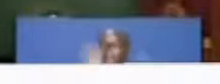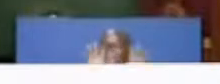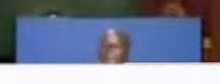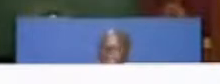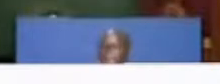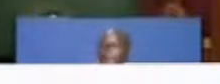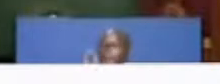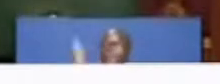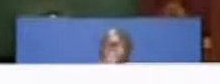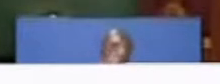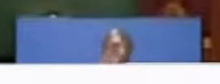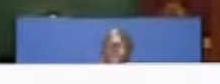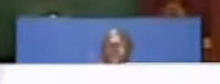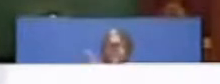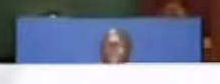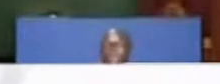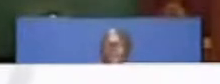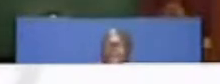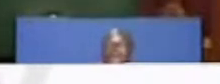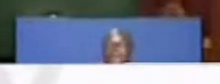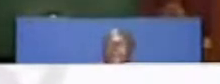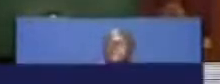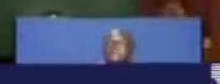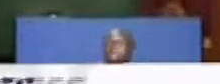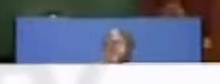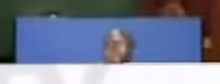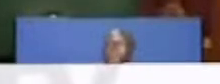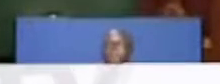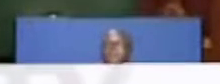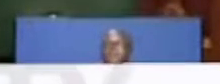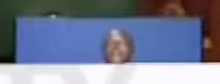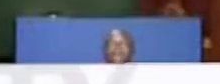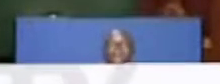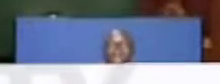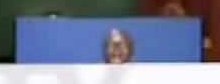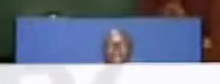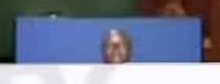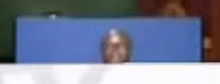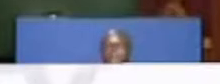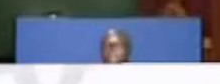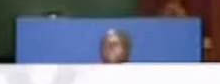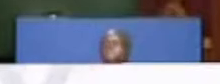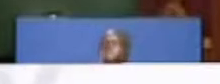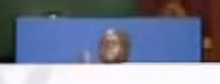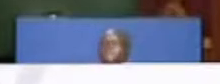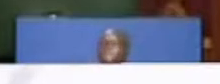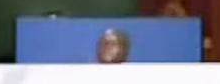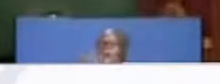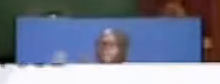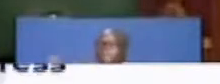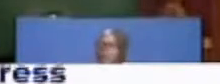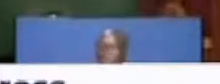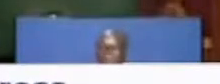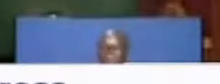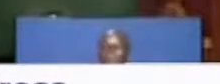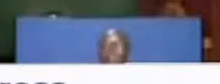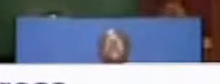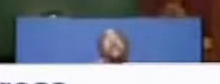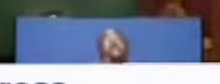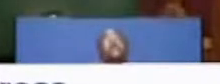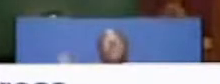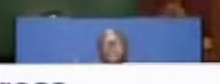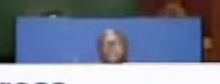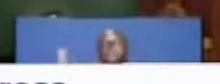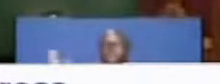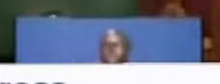used to expand access to primary health care services, ensure free maternity care, eliminate user